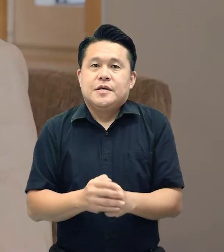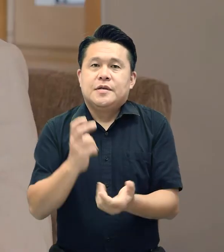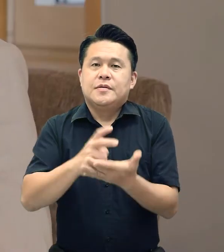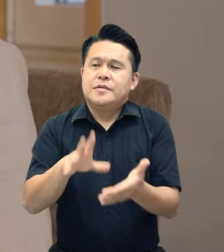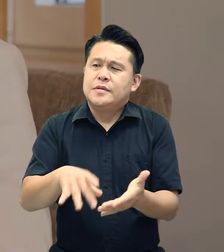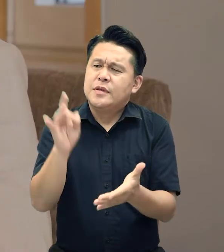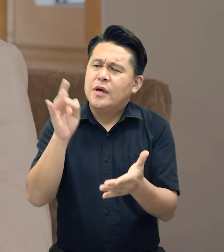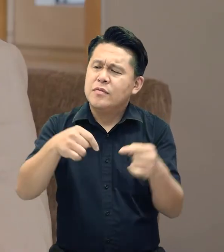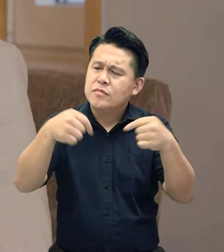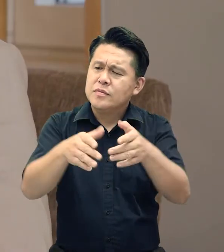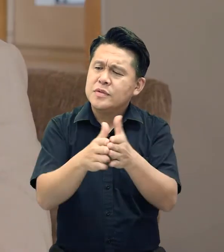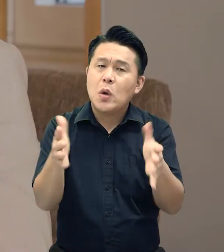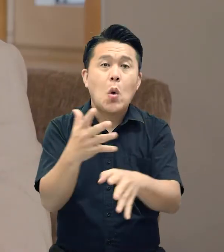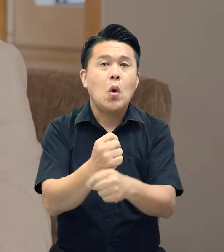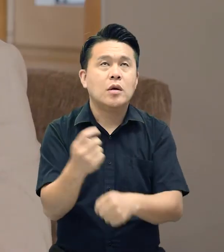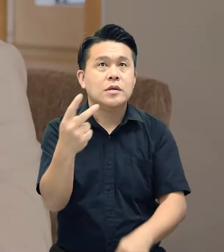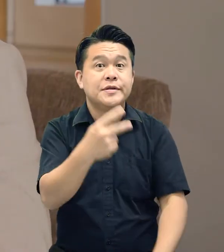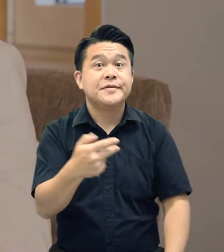first